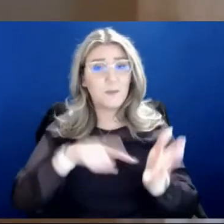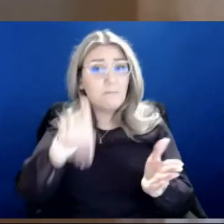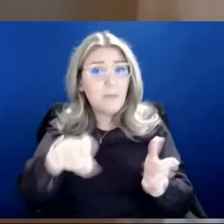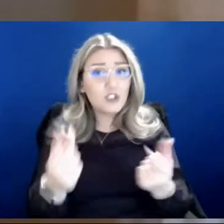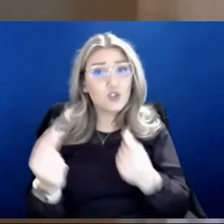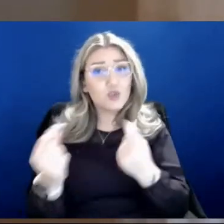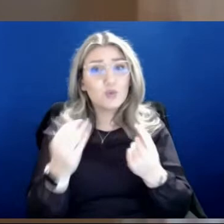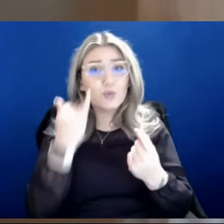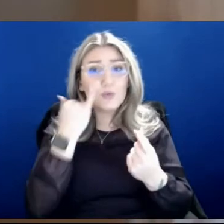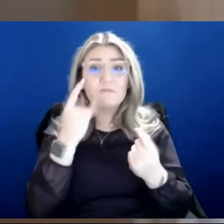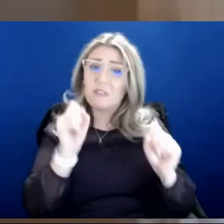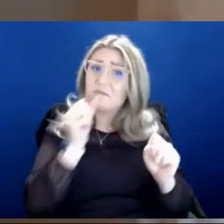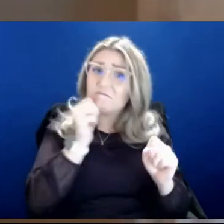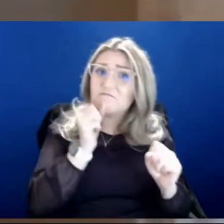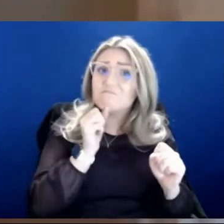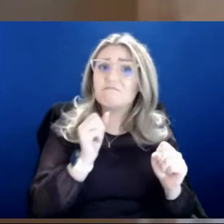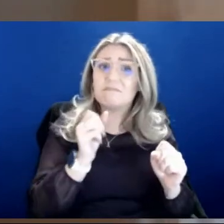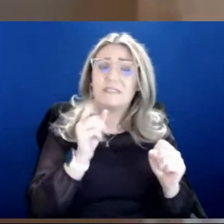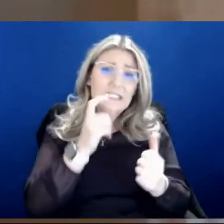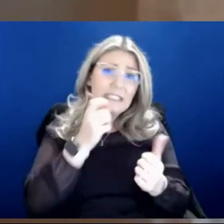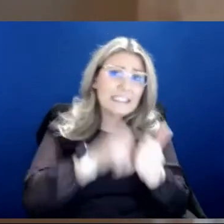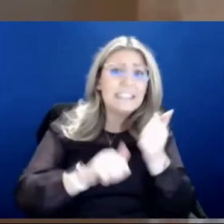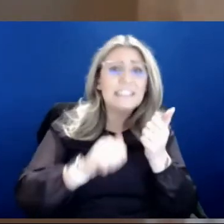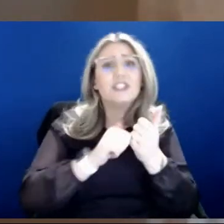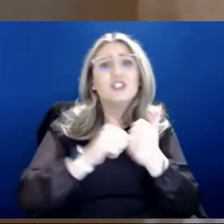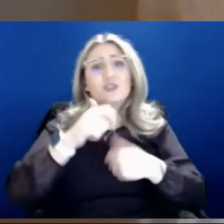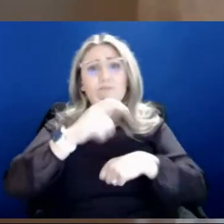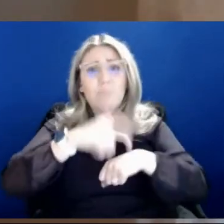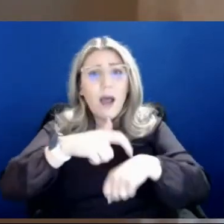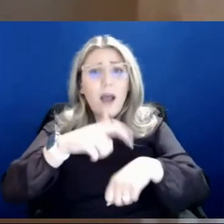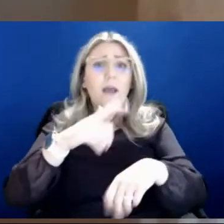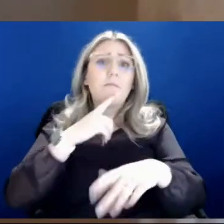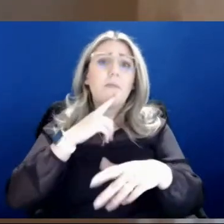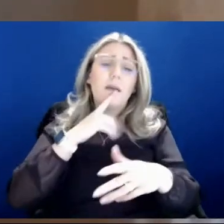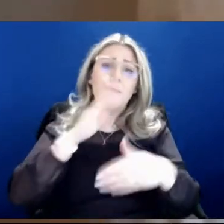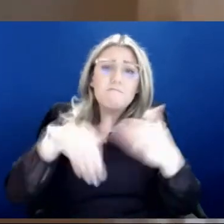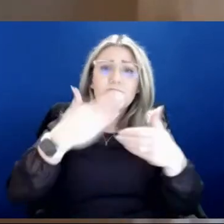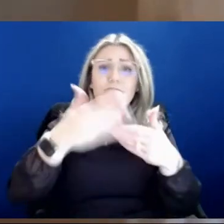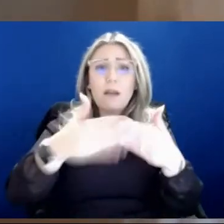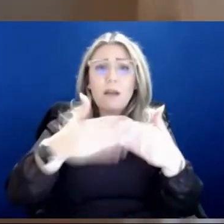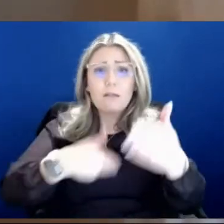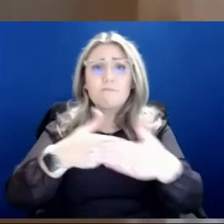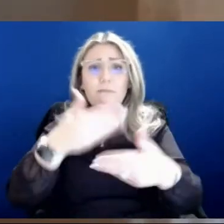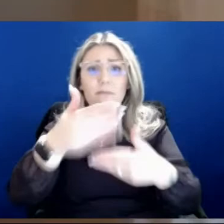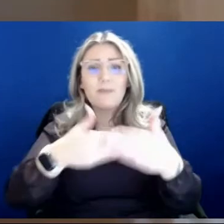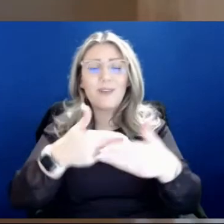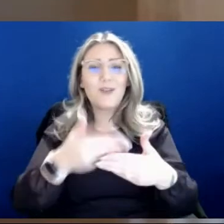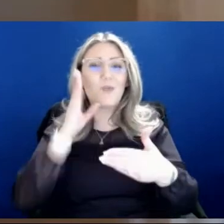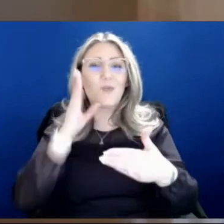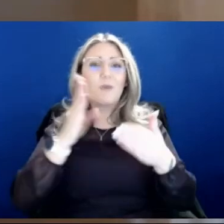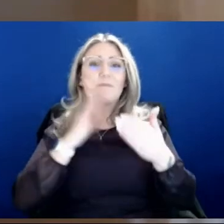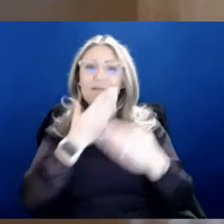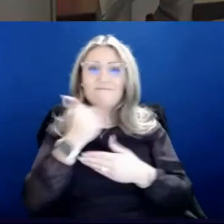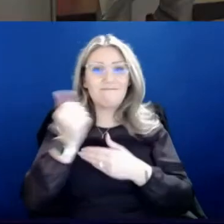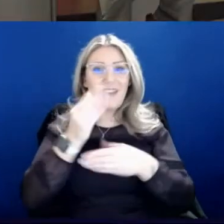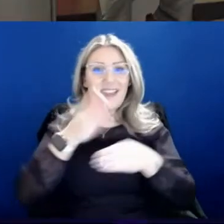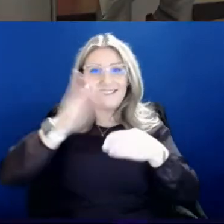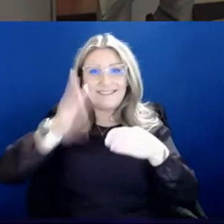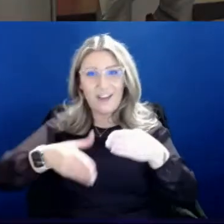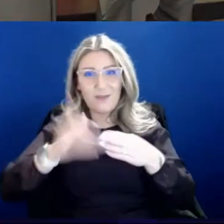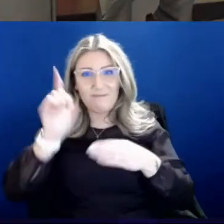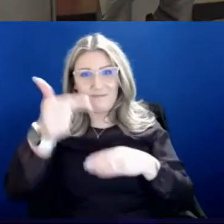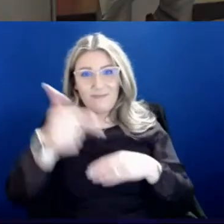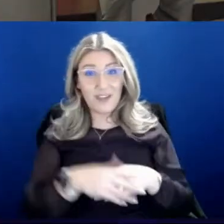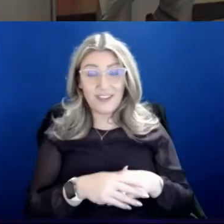you can make it through checkpoint A, B, and C, you're going to get to a great outcome that's down the road. Man, that's a